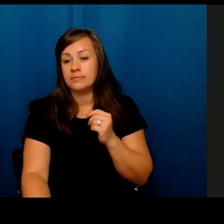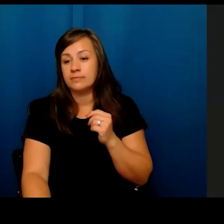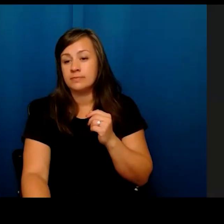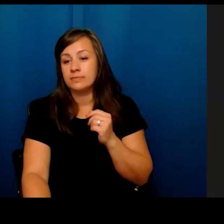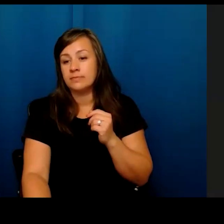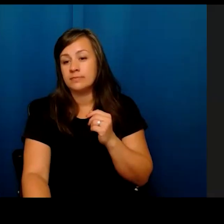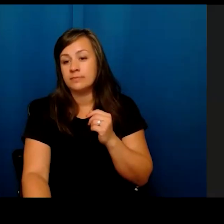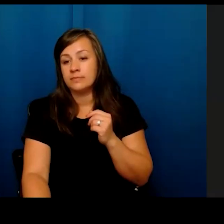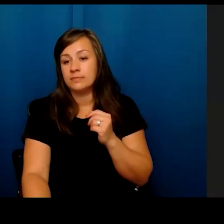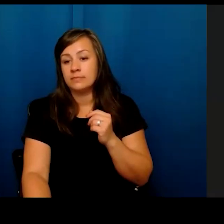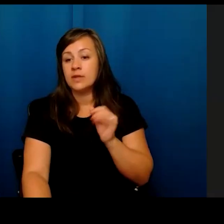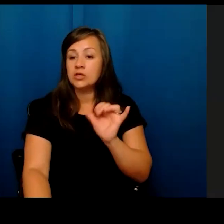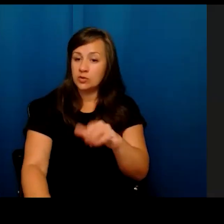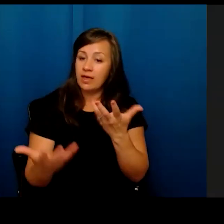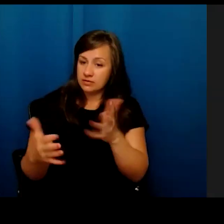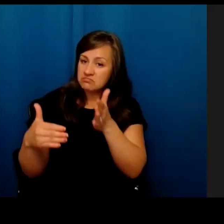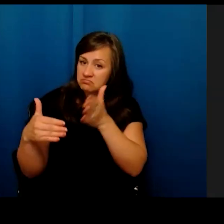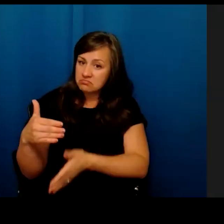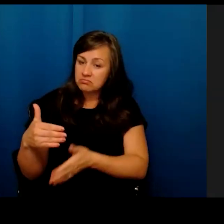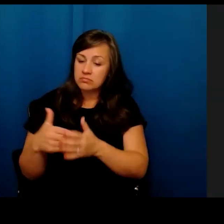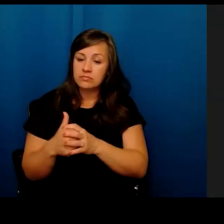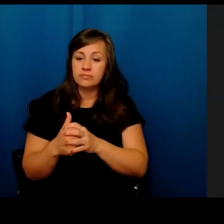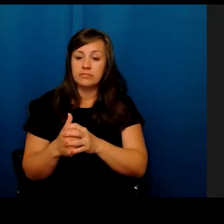So there we have that. So